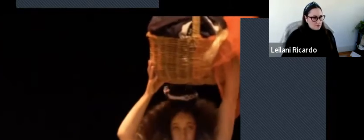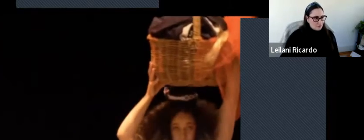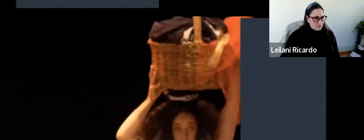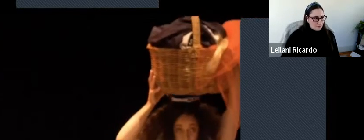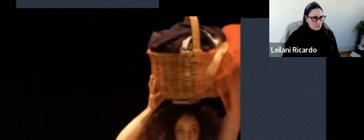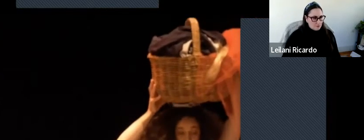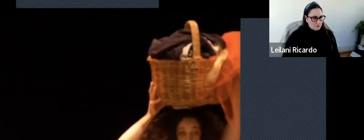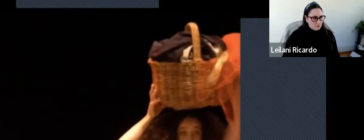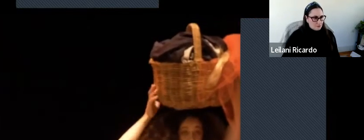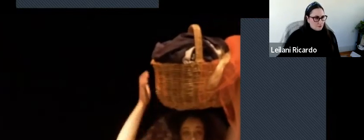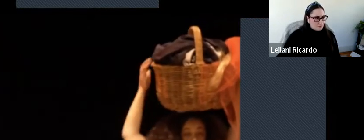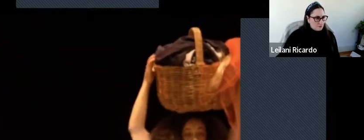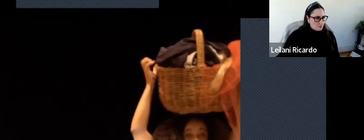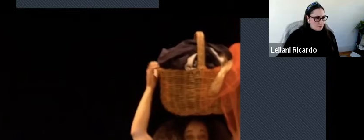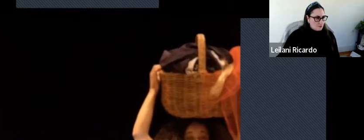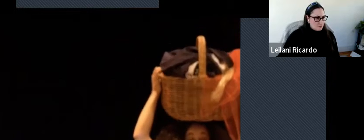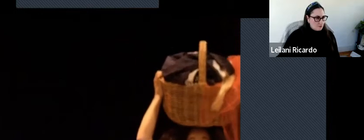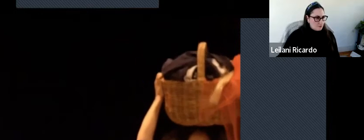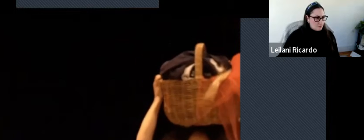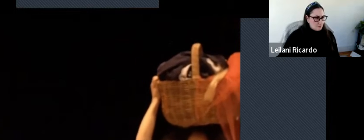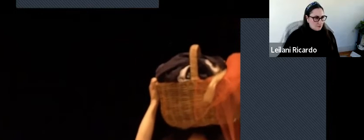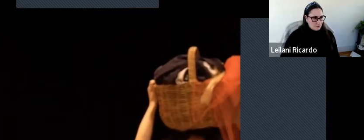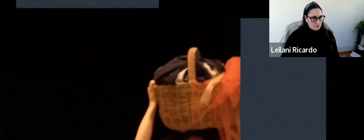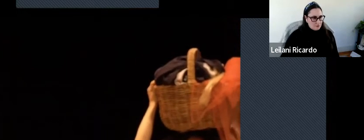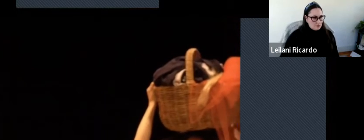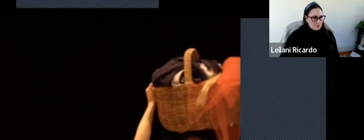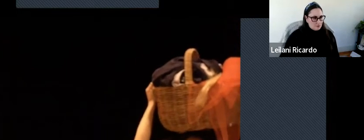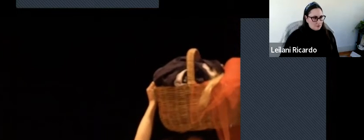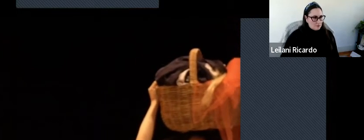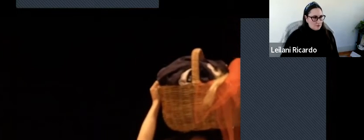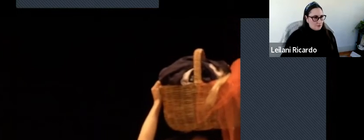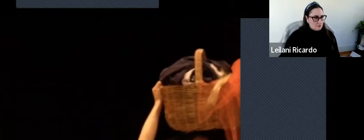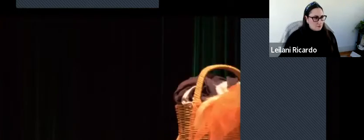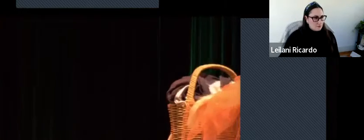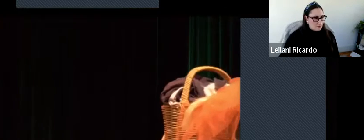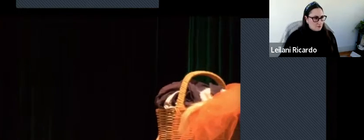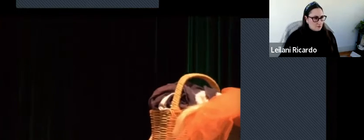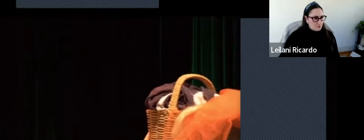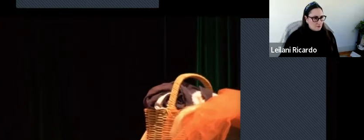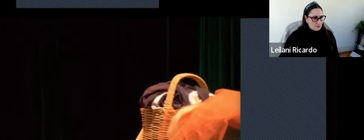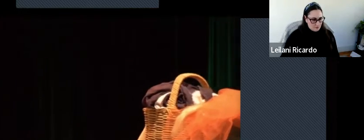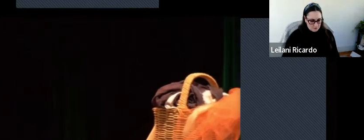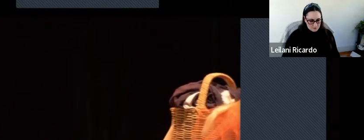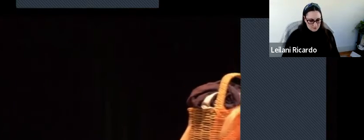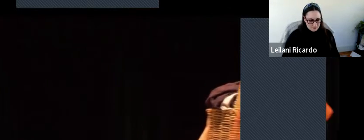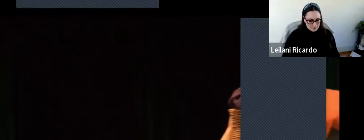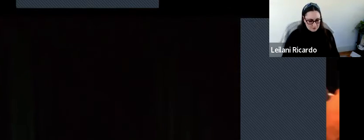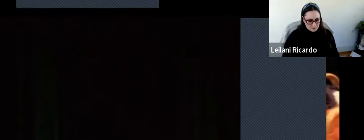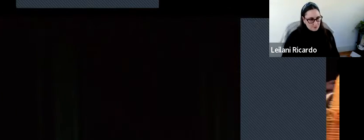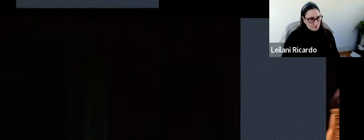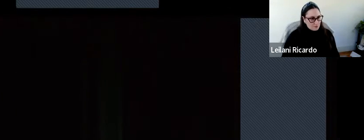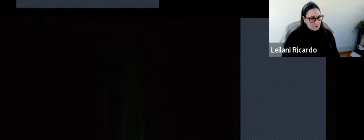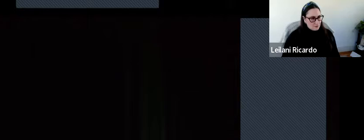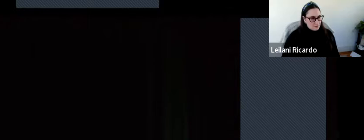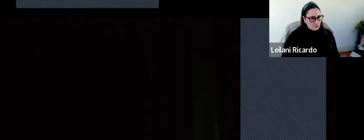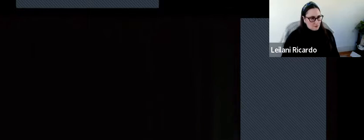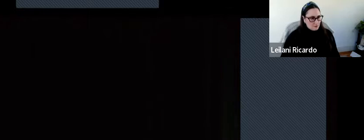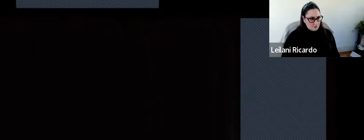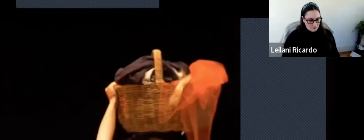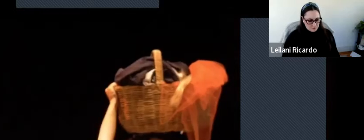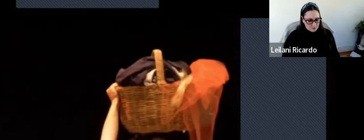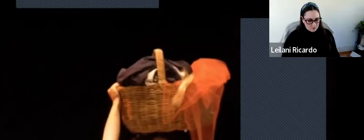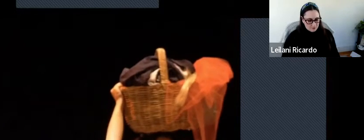saved. What will you leave behind? And what will you take with you when it is your time to